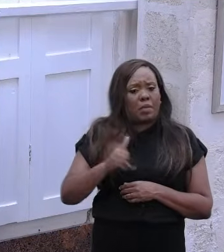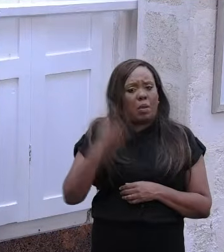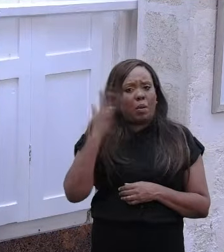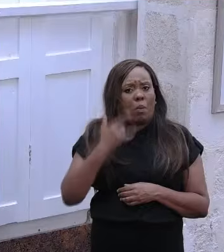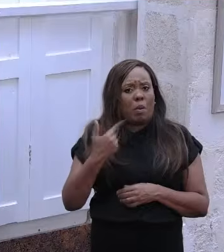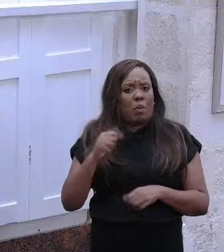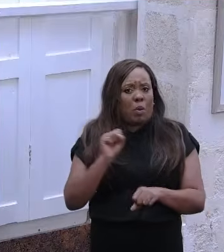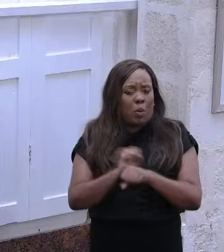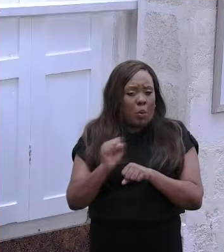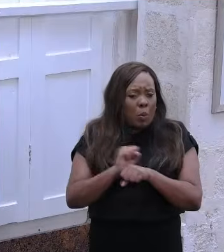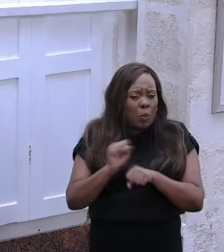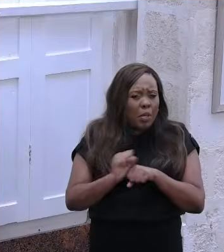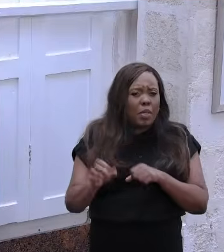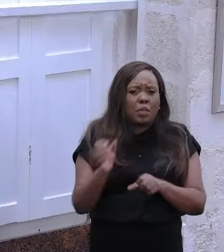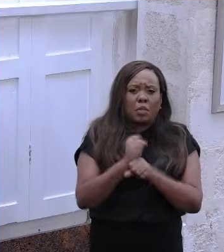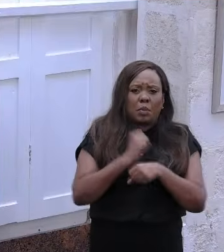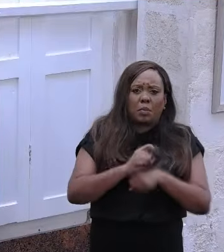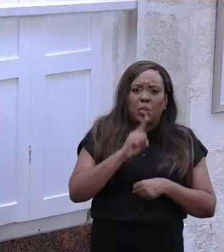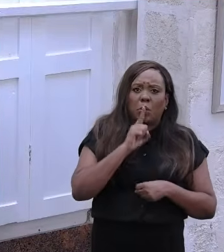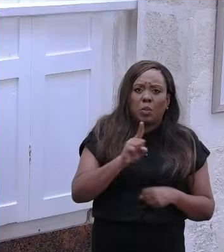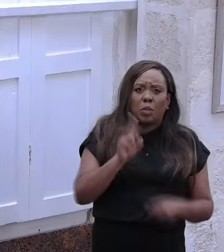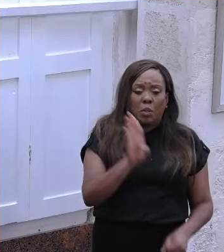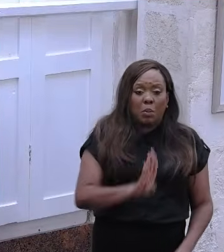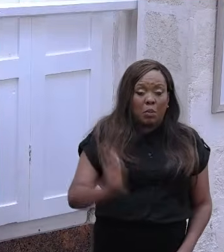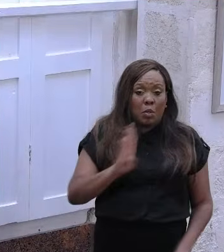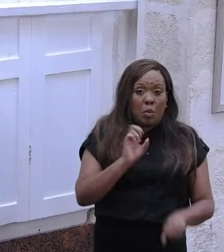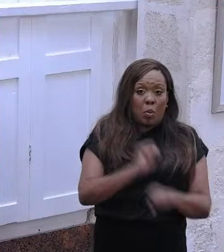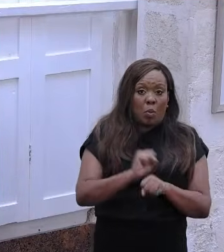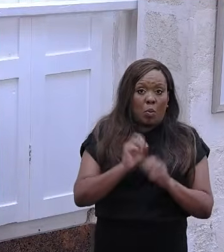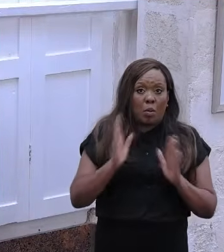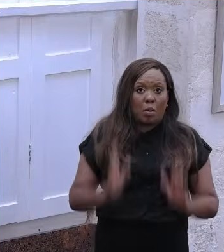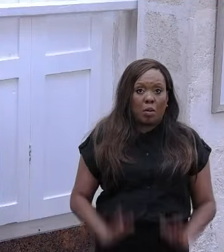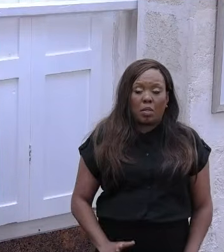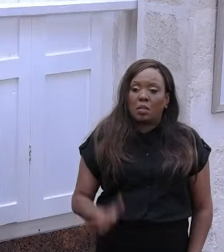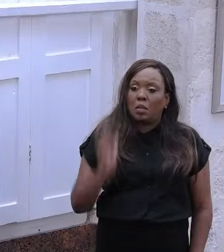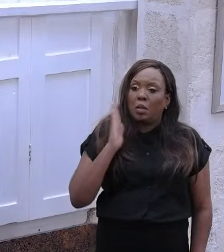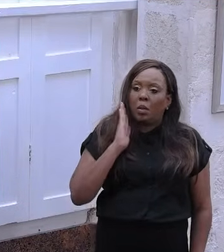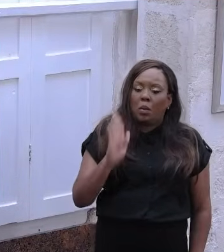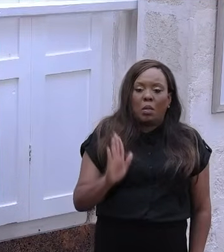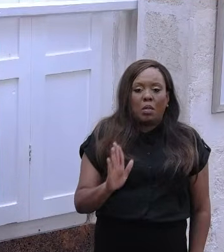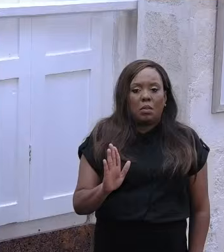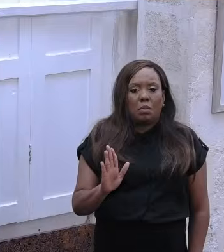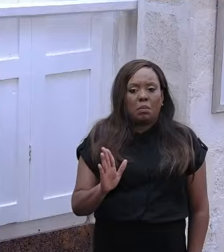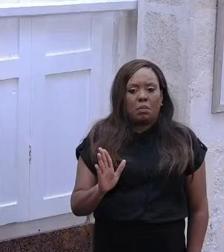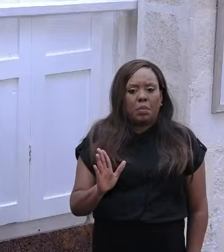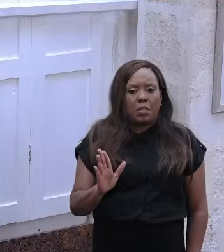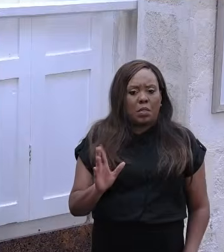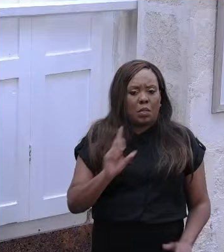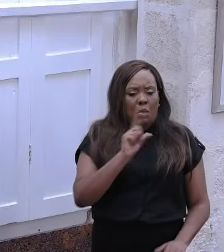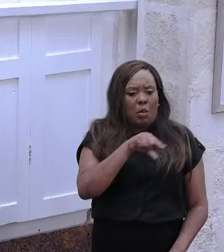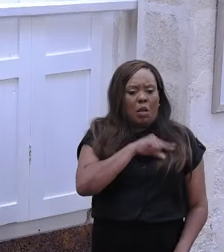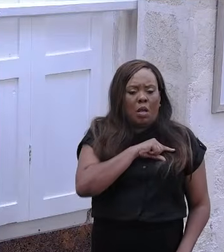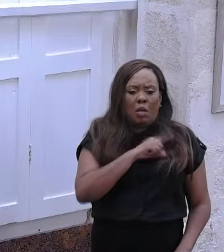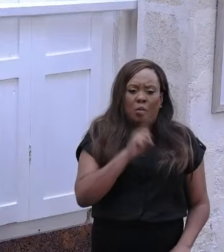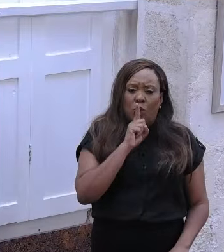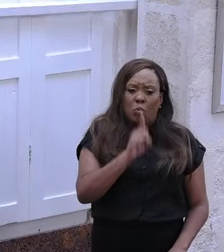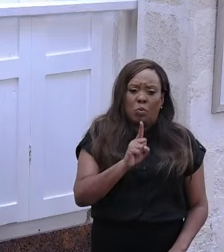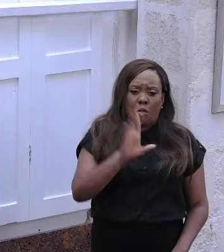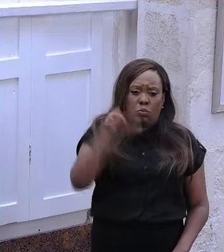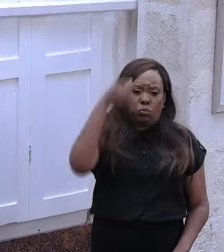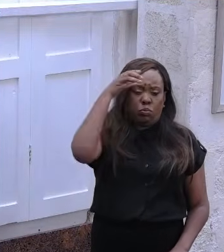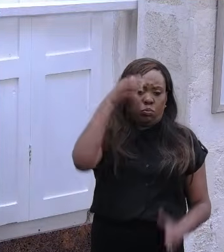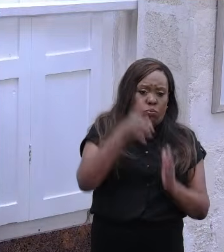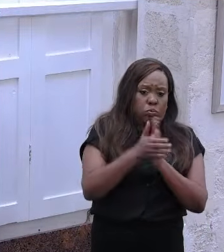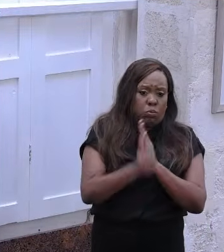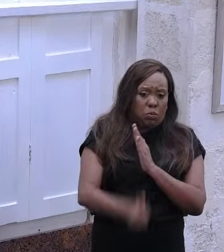a government, so that the Barbadian worker remains attractive as a person that you would want to employ, because